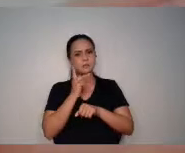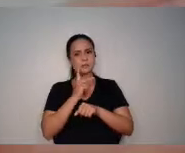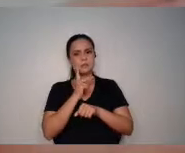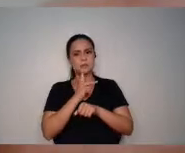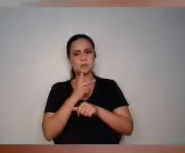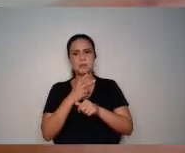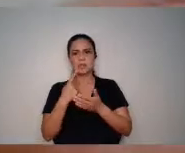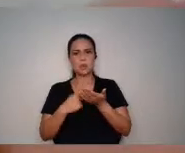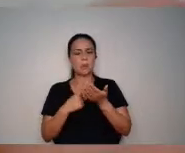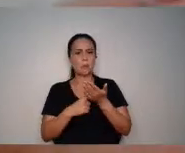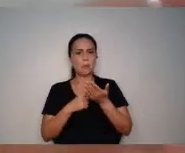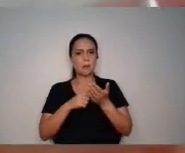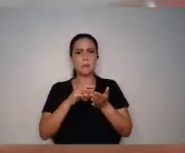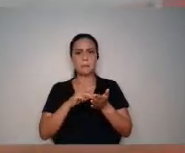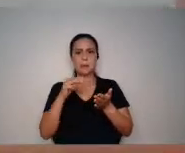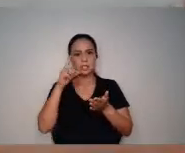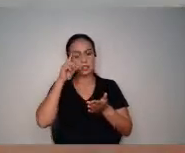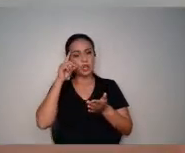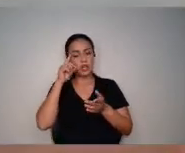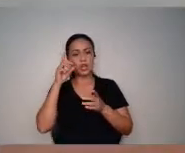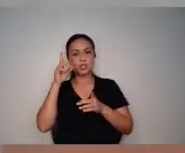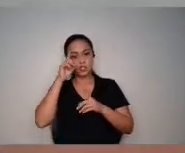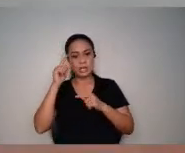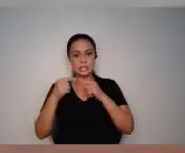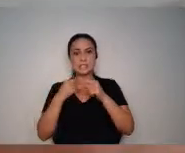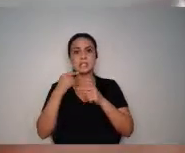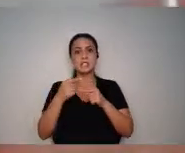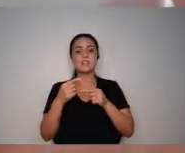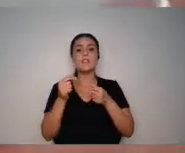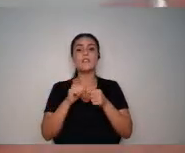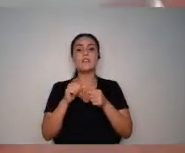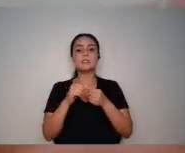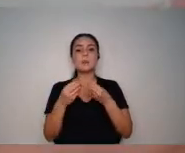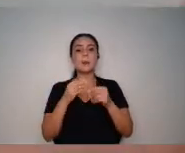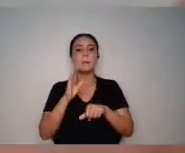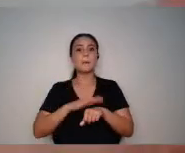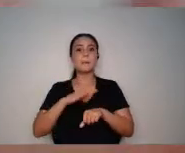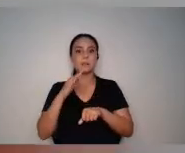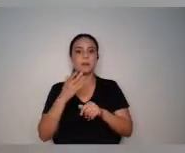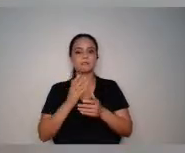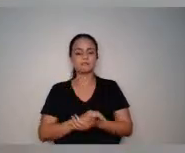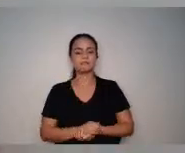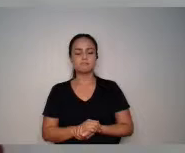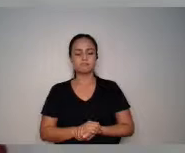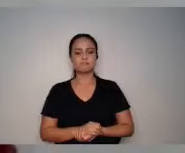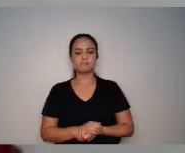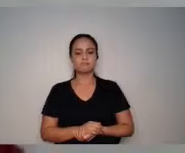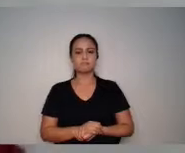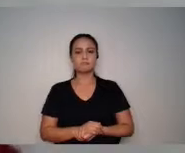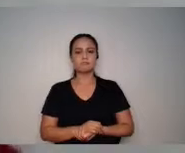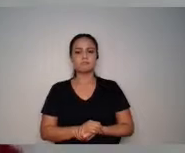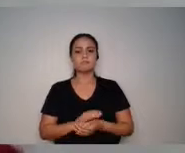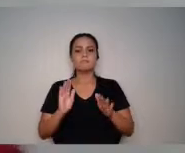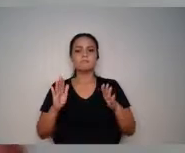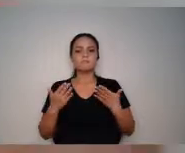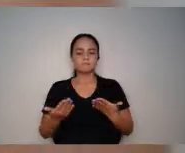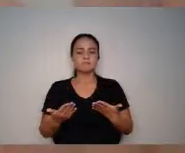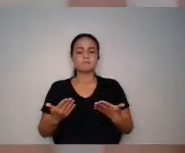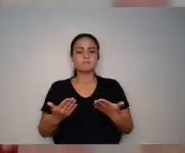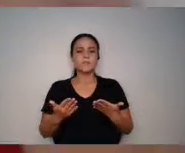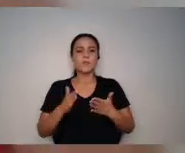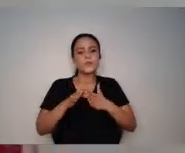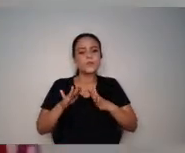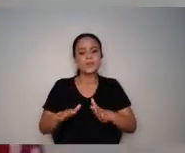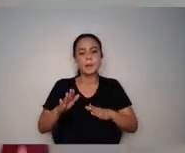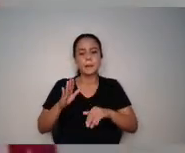maybe there is a CNA worker, and then he gets a message by saying that he didn't achieve his target, and he